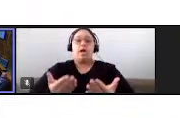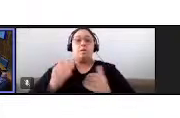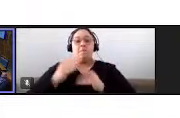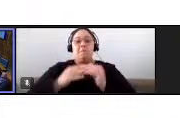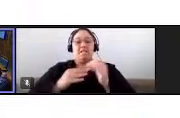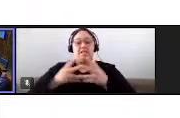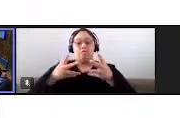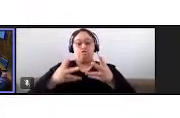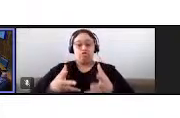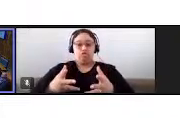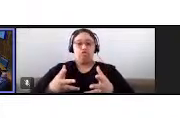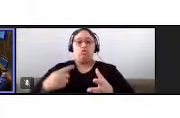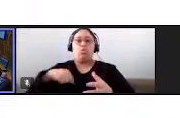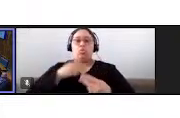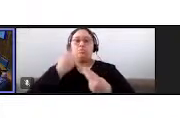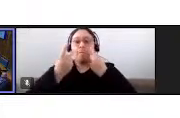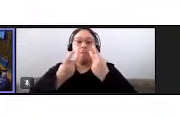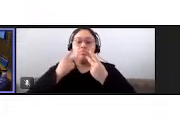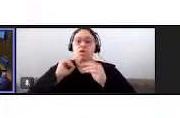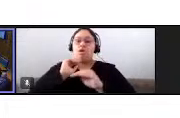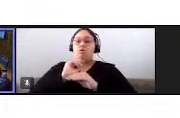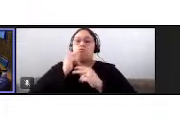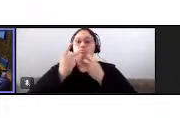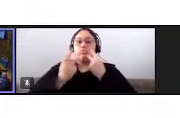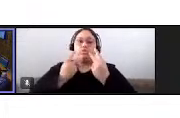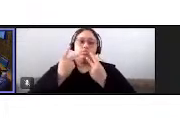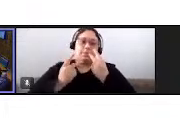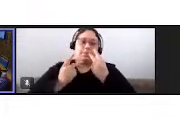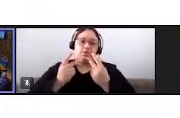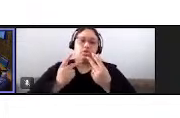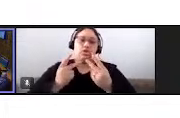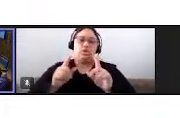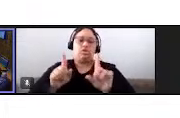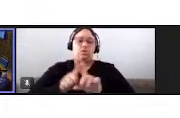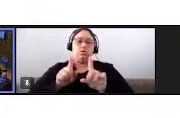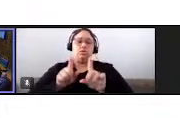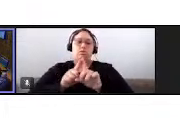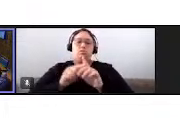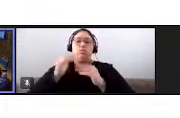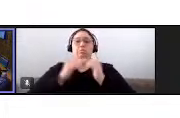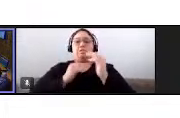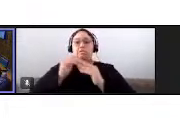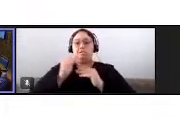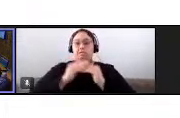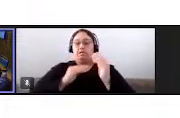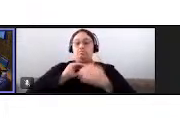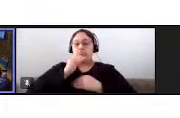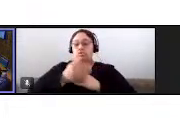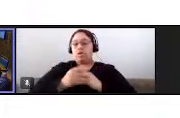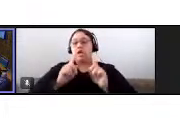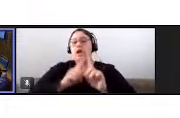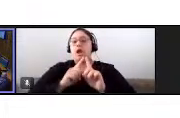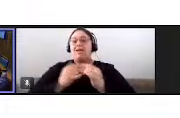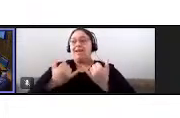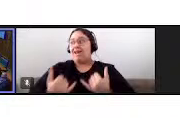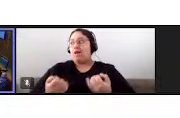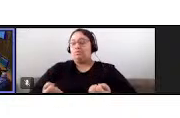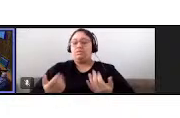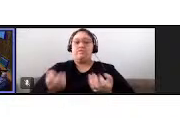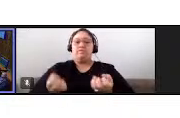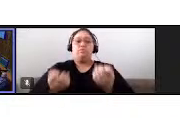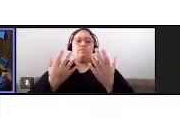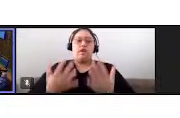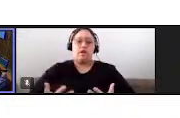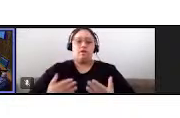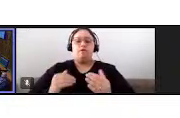as things stands, we are looking after the fire compliance of the building with our current service provider, but the future upgrades that